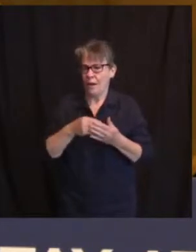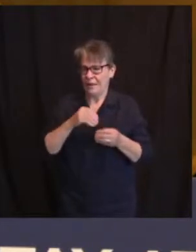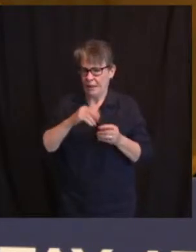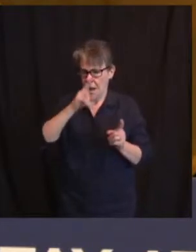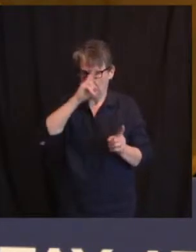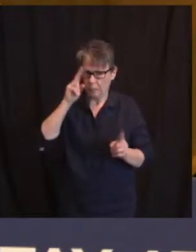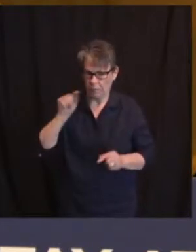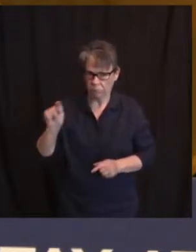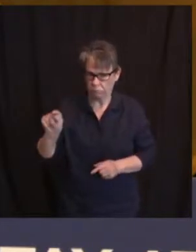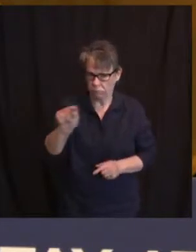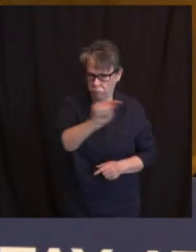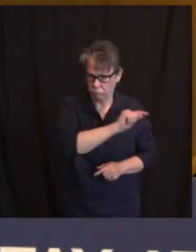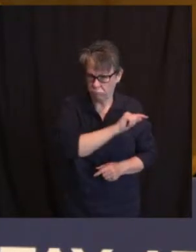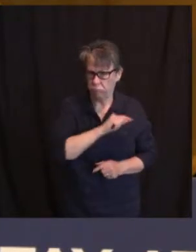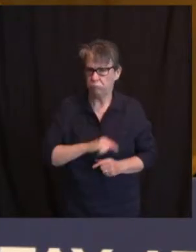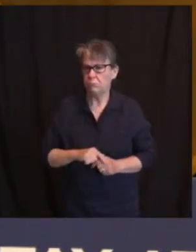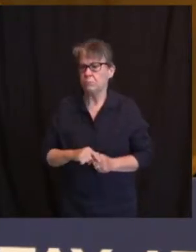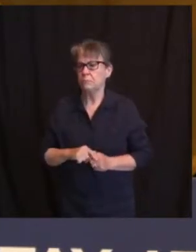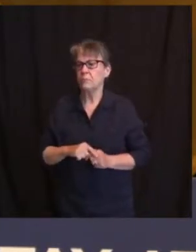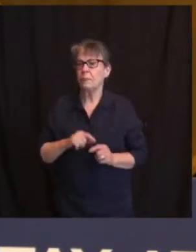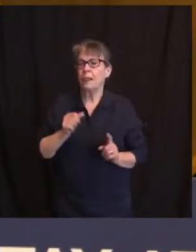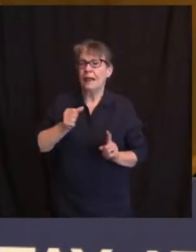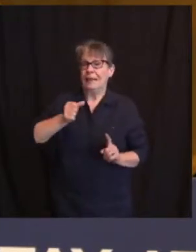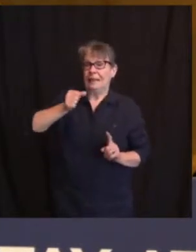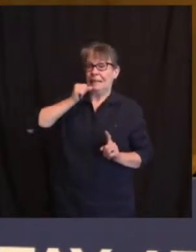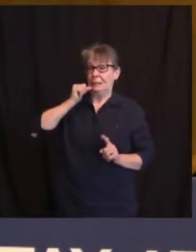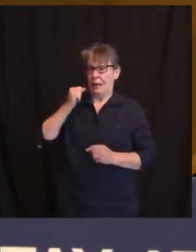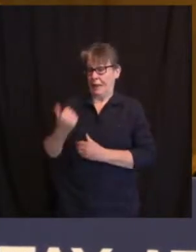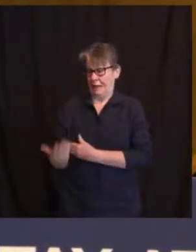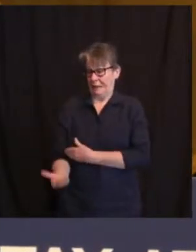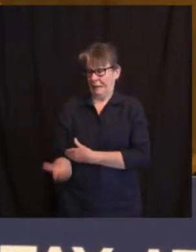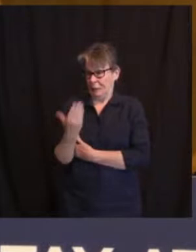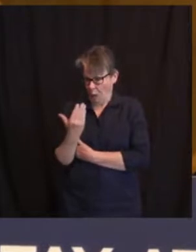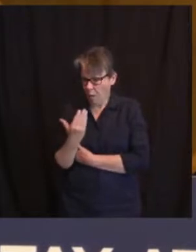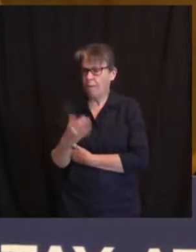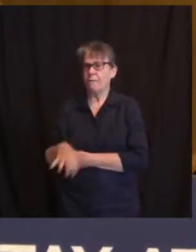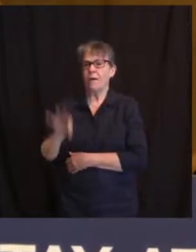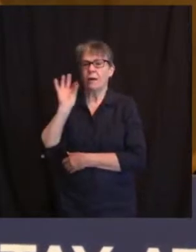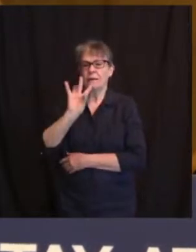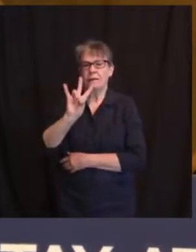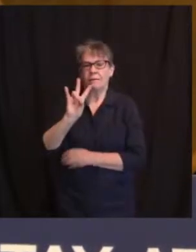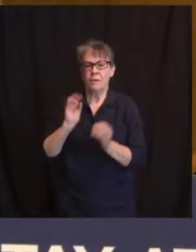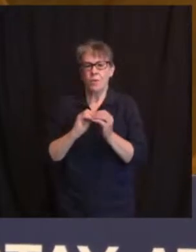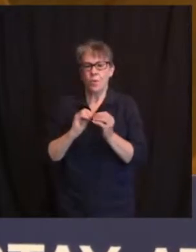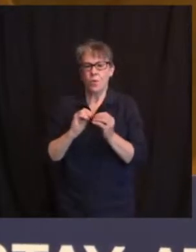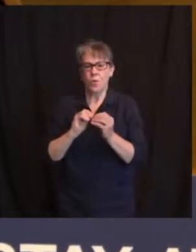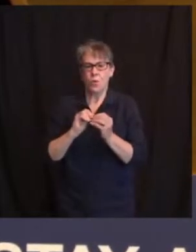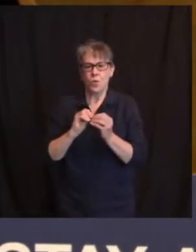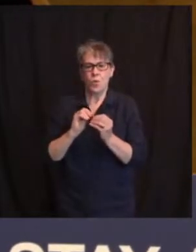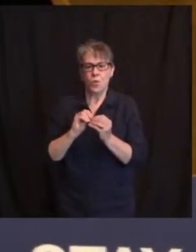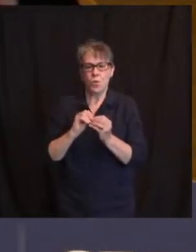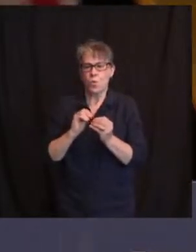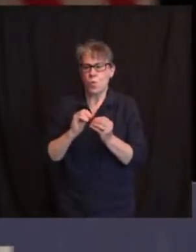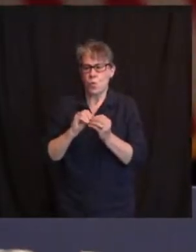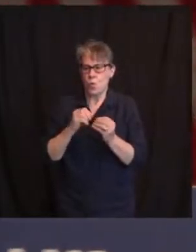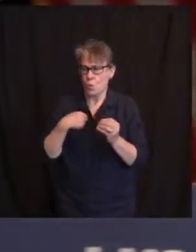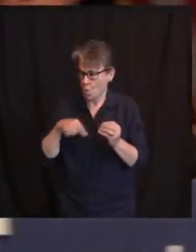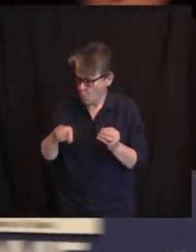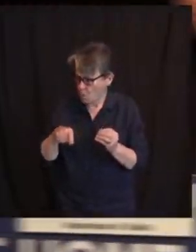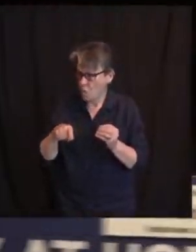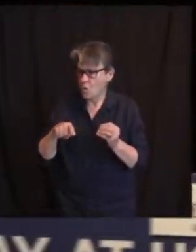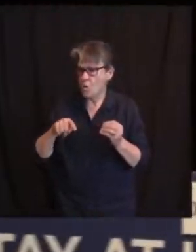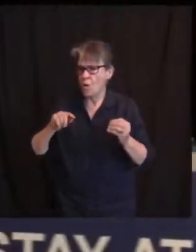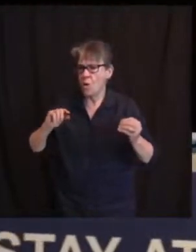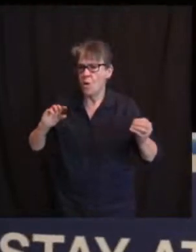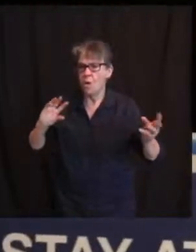were reported this morning. Ed? Judy, no fatalities that we know. No fatalities, no, I'm sorry, no fatalities. And